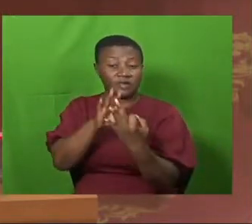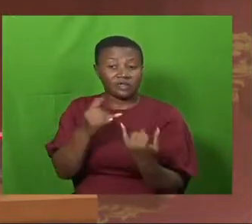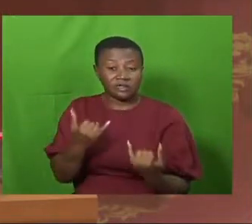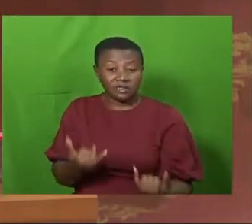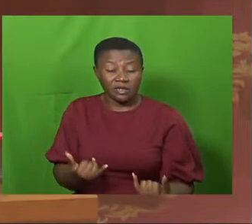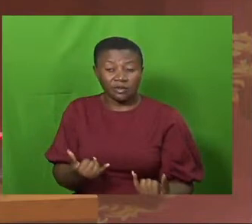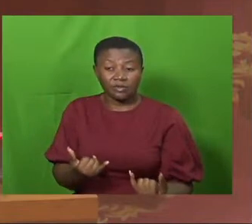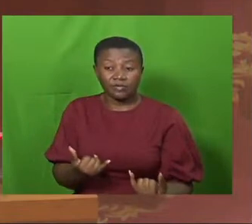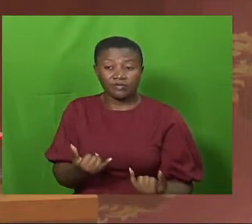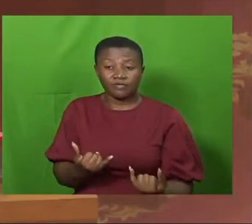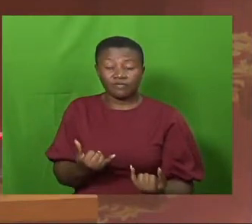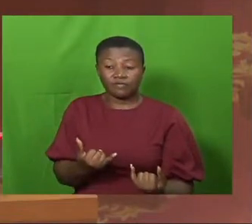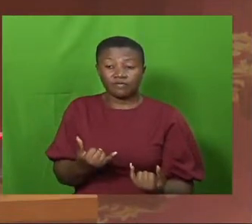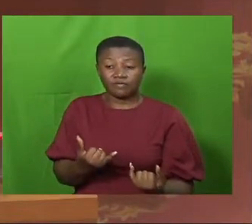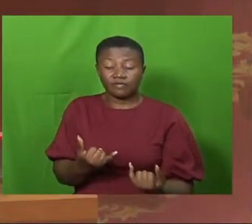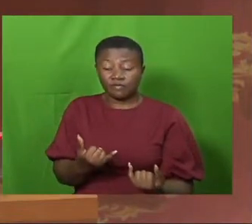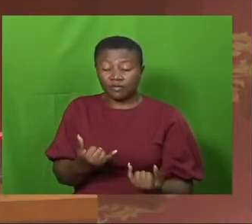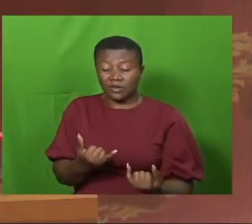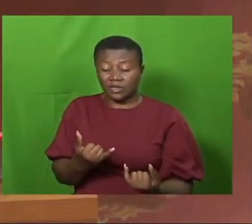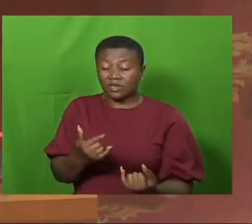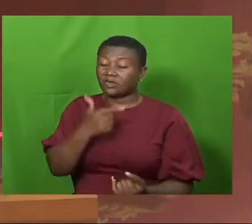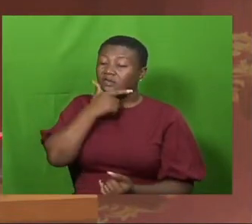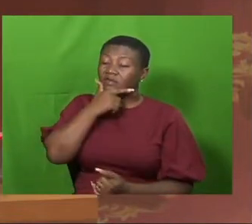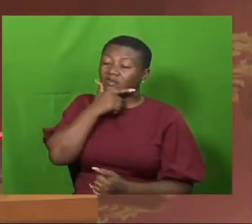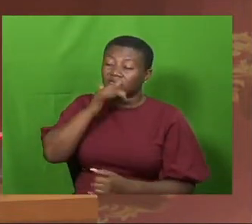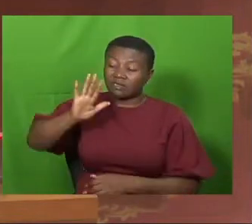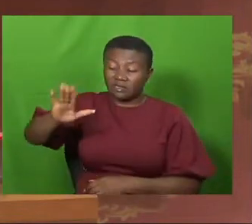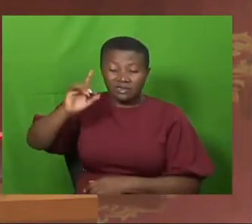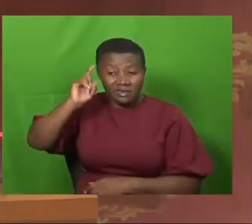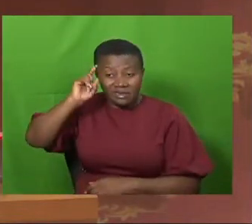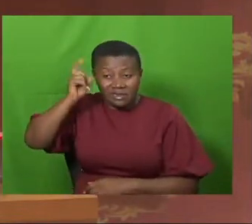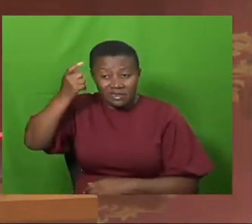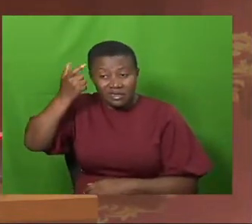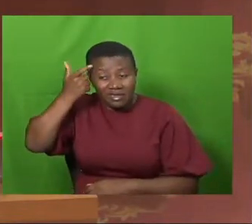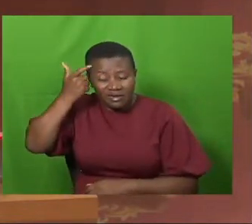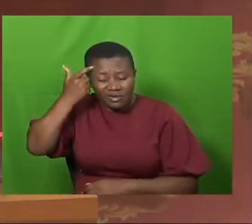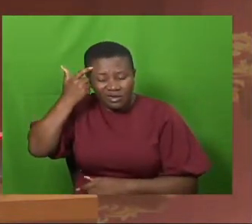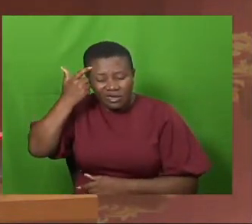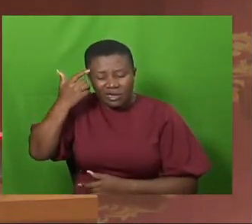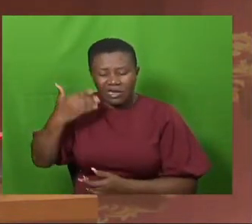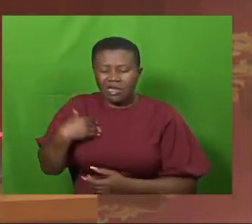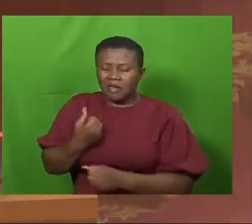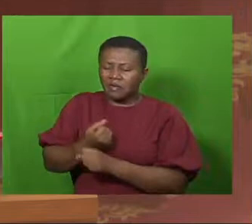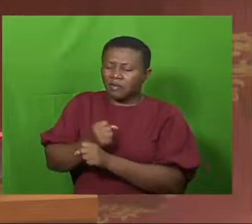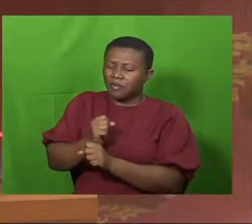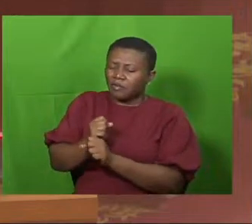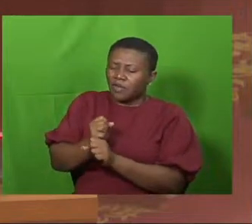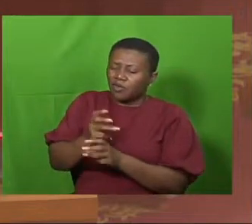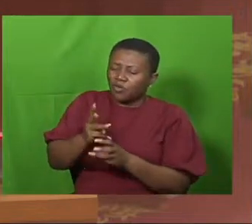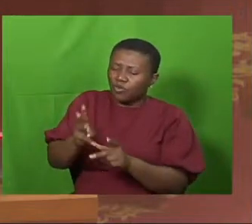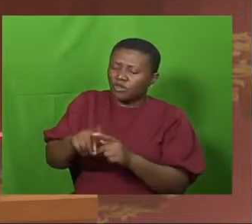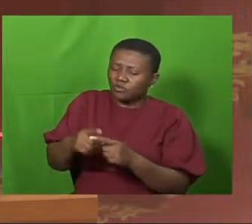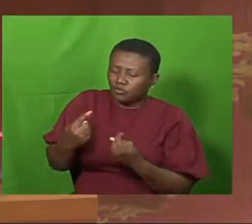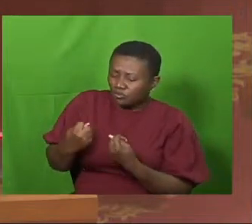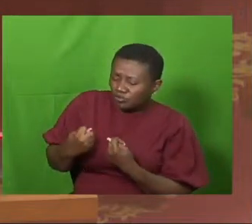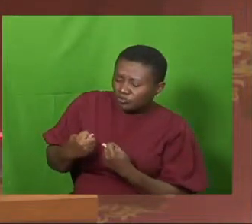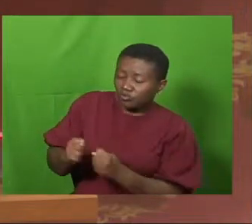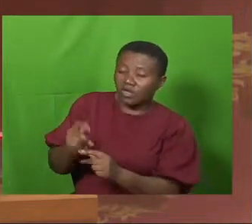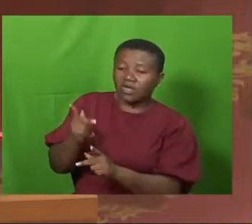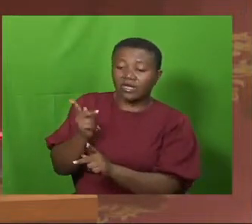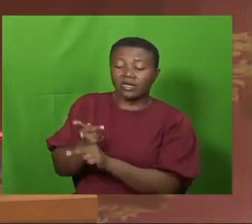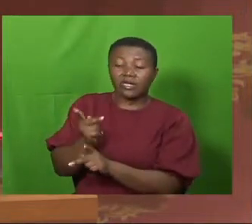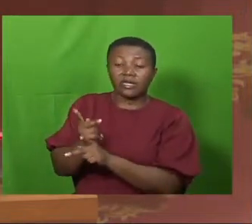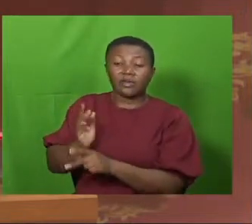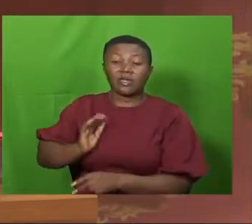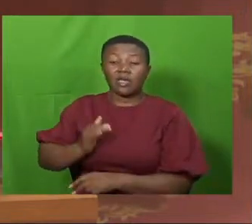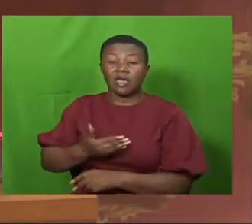of which the government of Nana Akufo-Addo has made every effort to keep our lights on, in